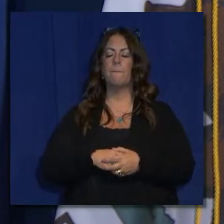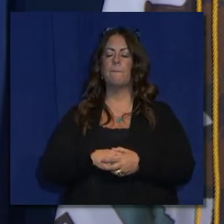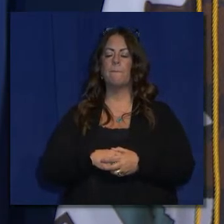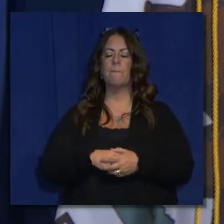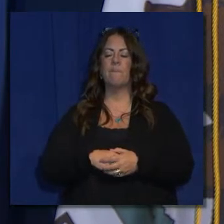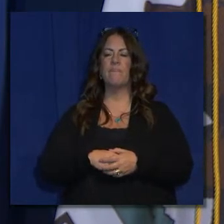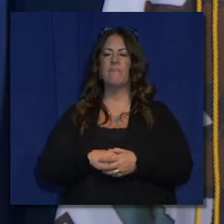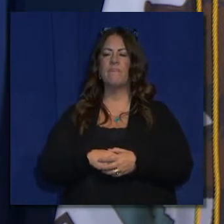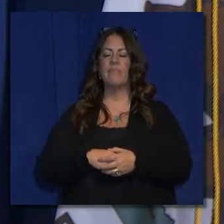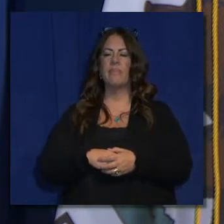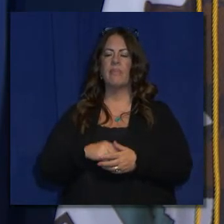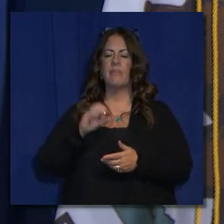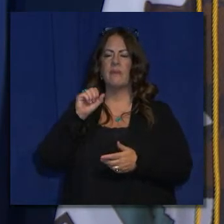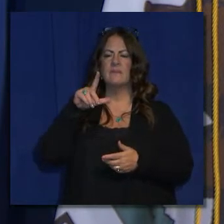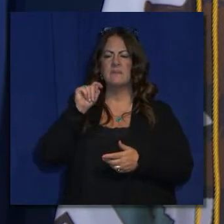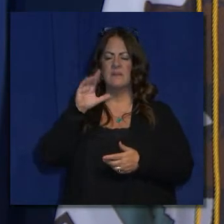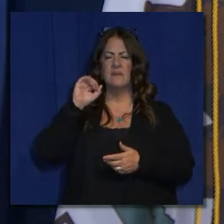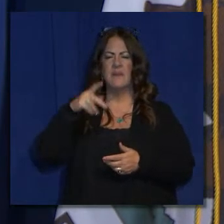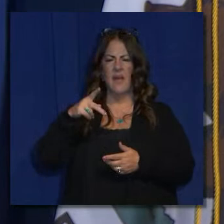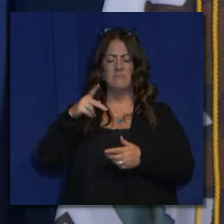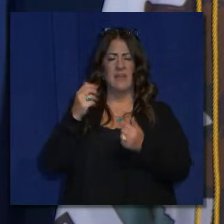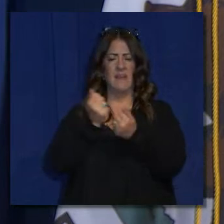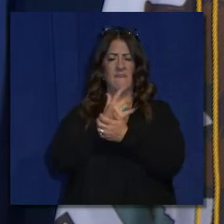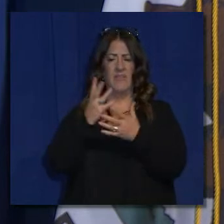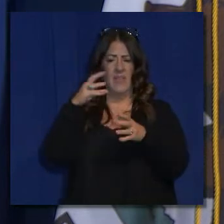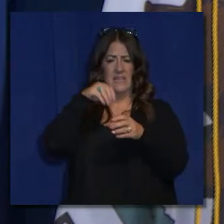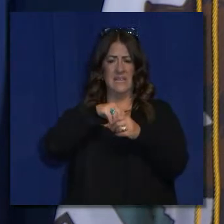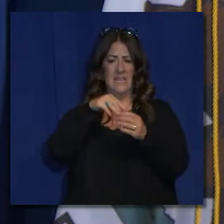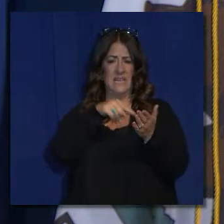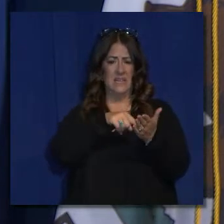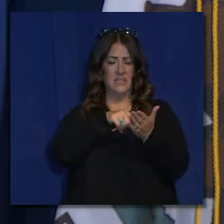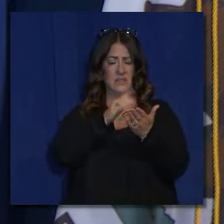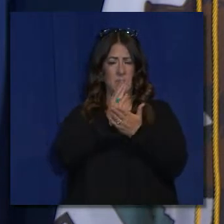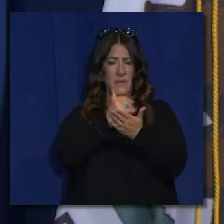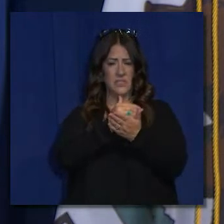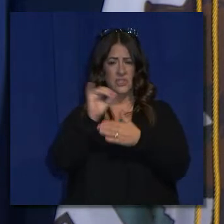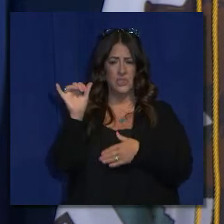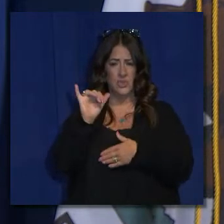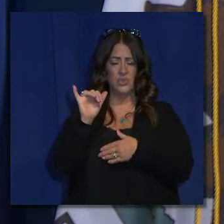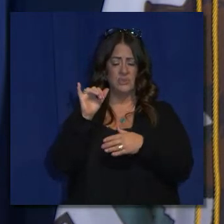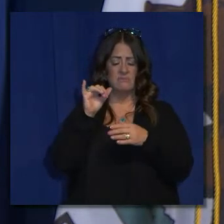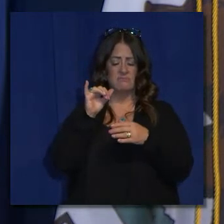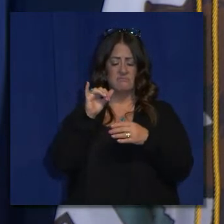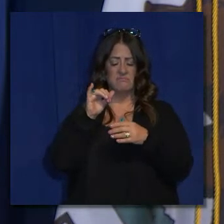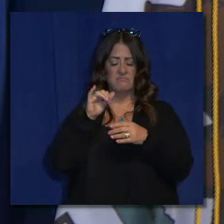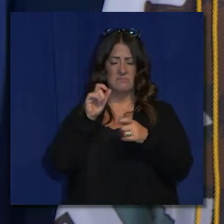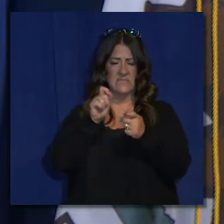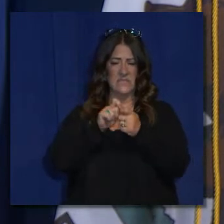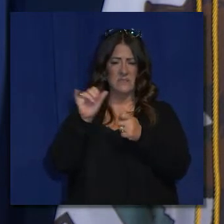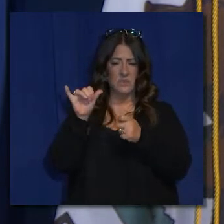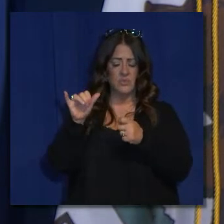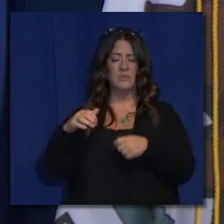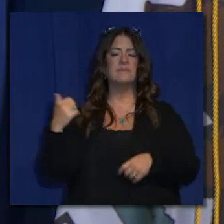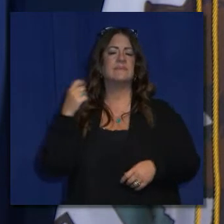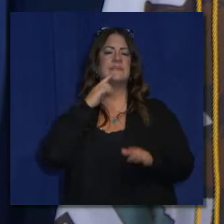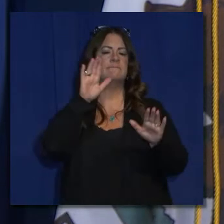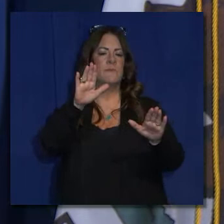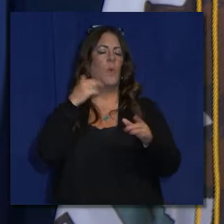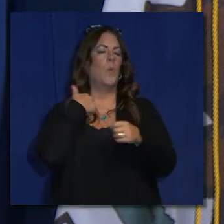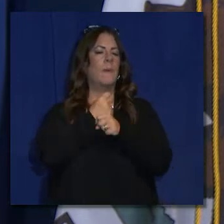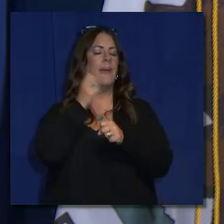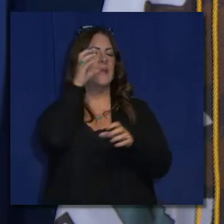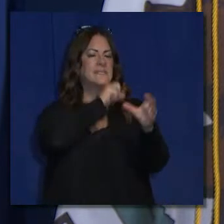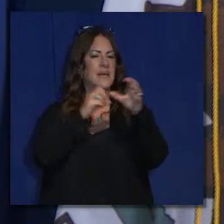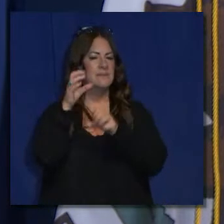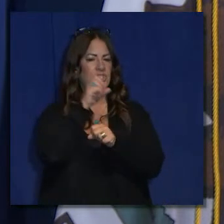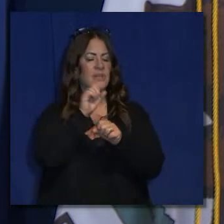Is the salt cap workaround stuff all factored in here already? Yeah, so it's baked into the numbers? Well, we've made some assumptions